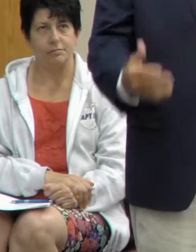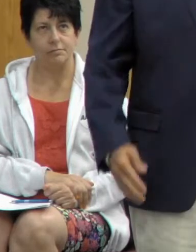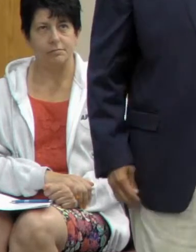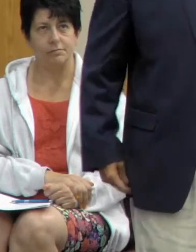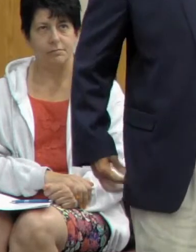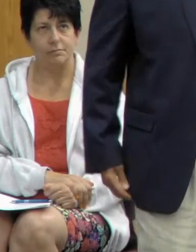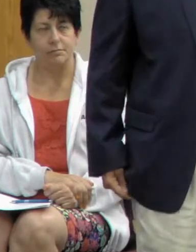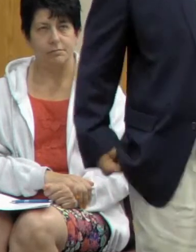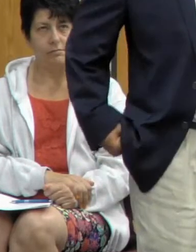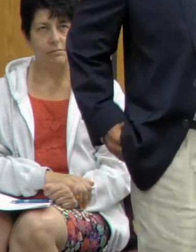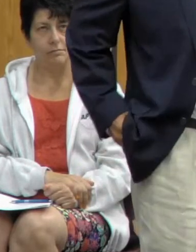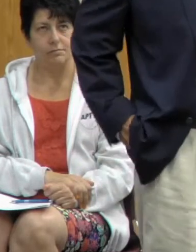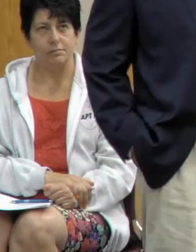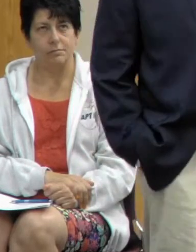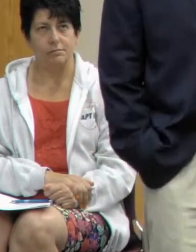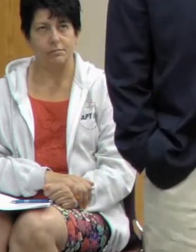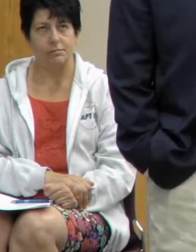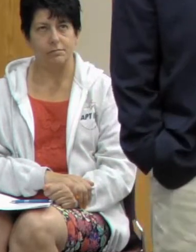in the district and the community.